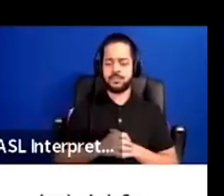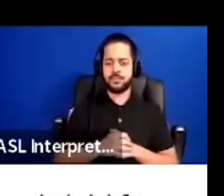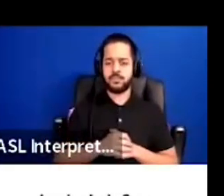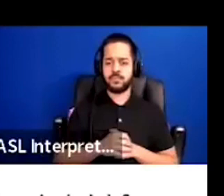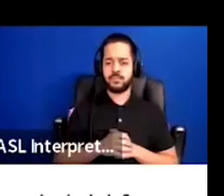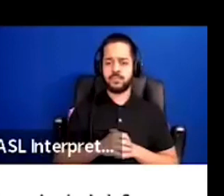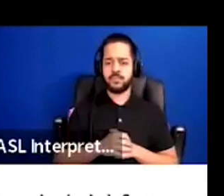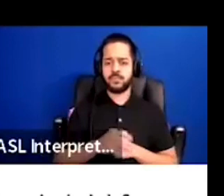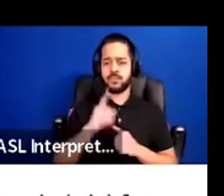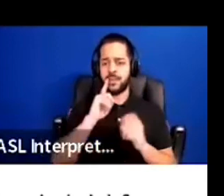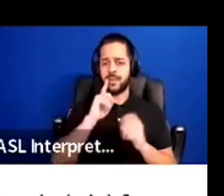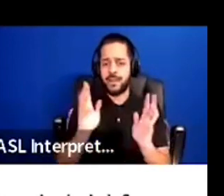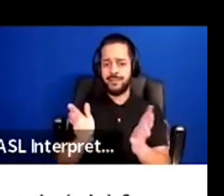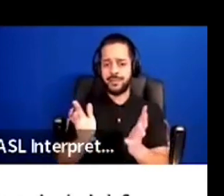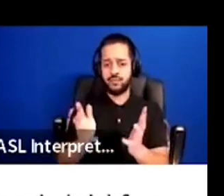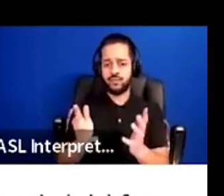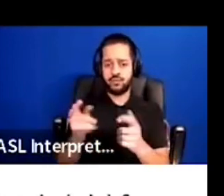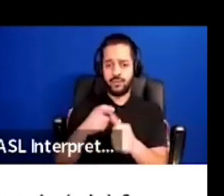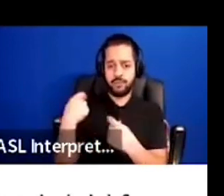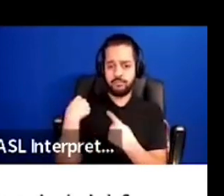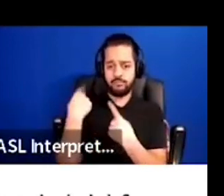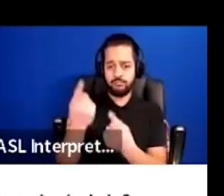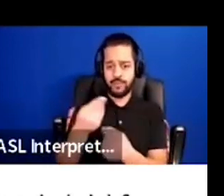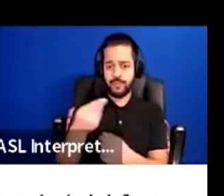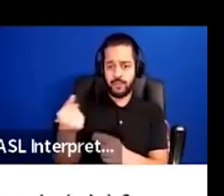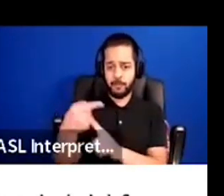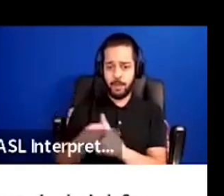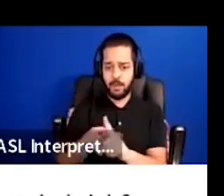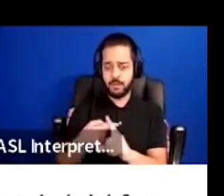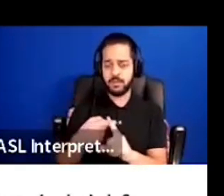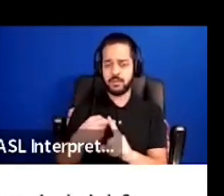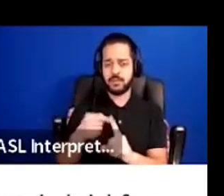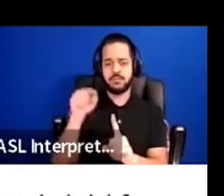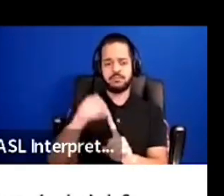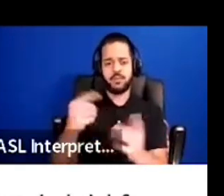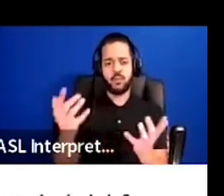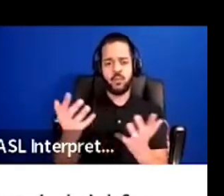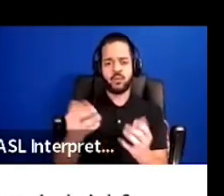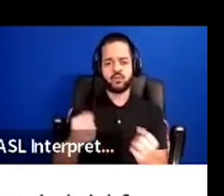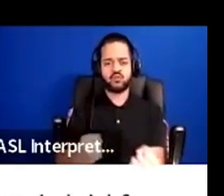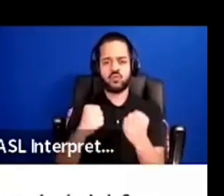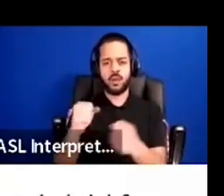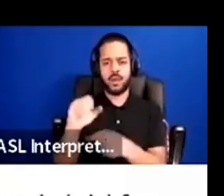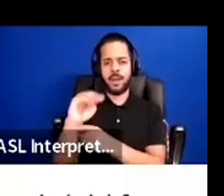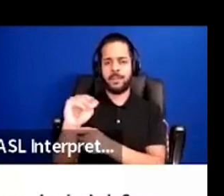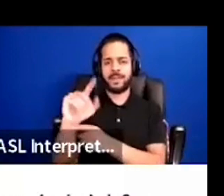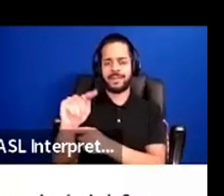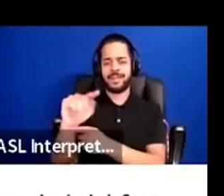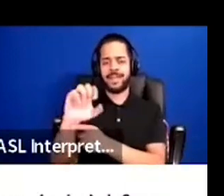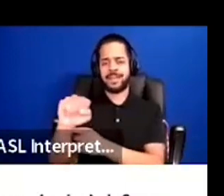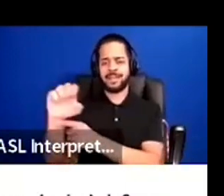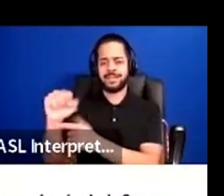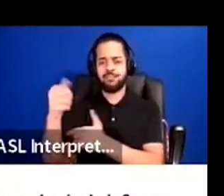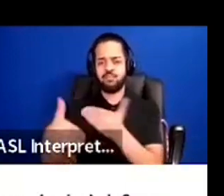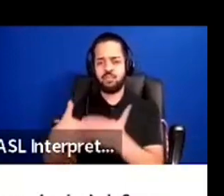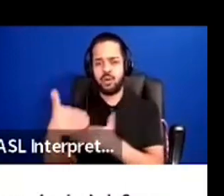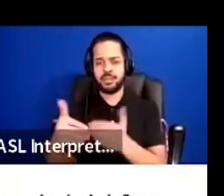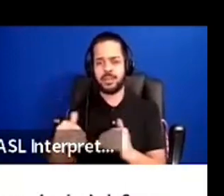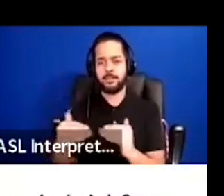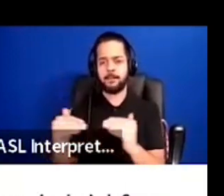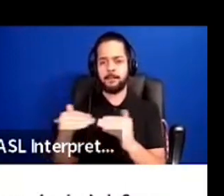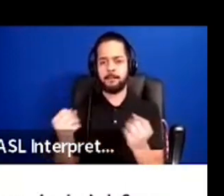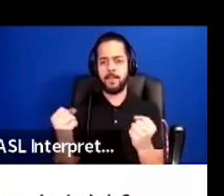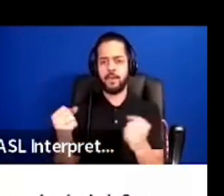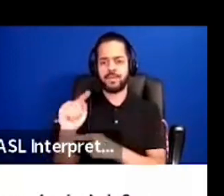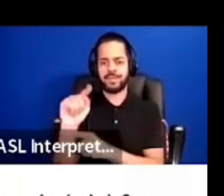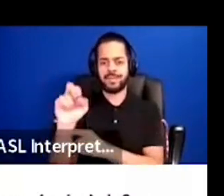So the conversations that we've had in the past few months was about what a strong MTSS process is, what a strong multi-tier system support